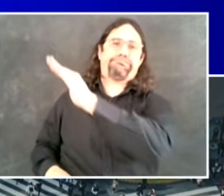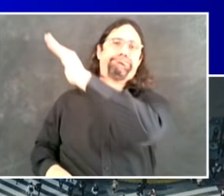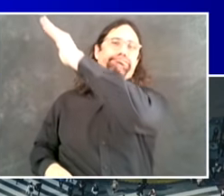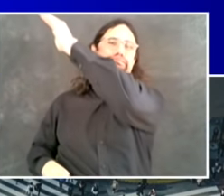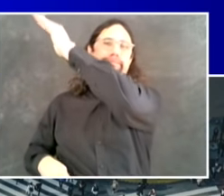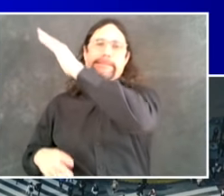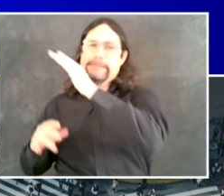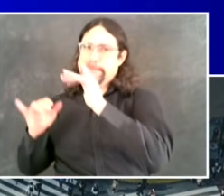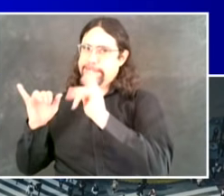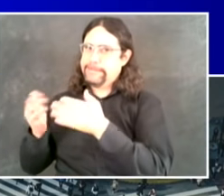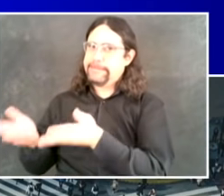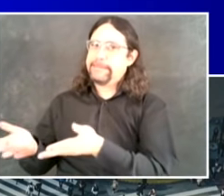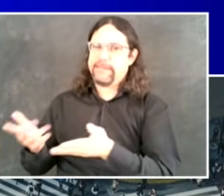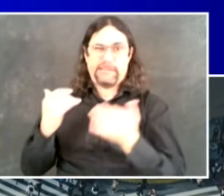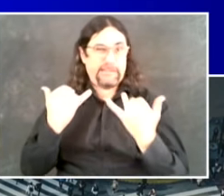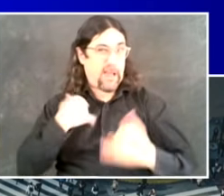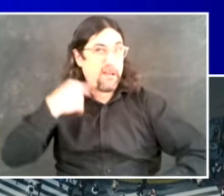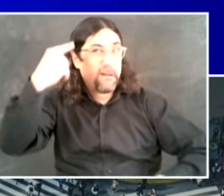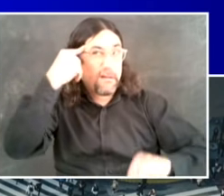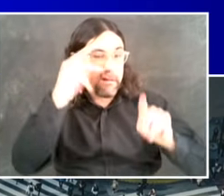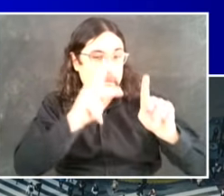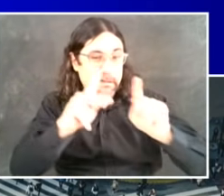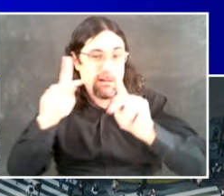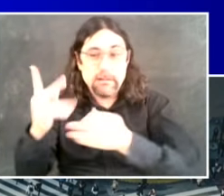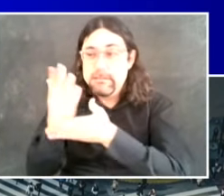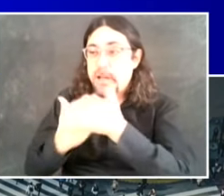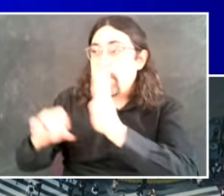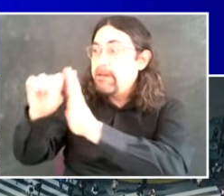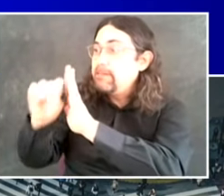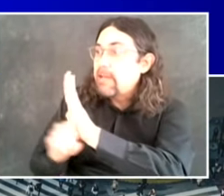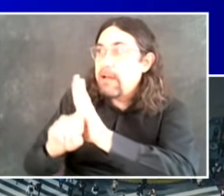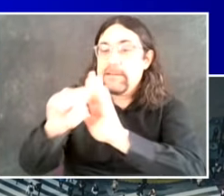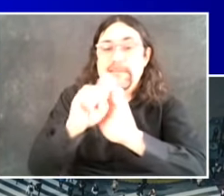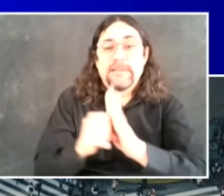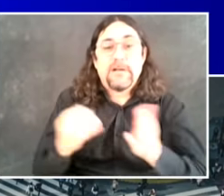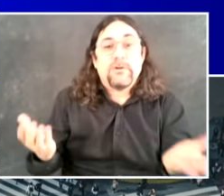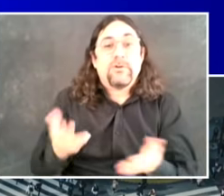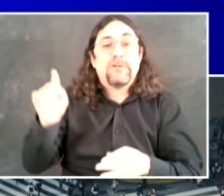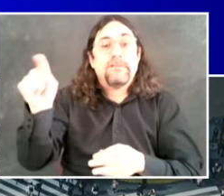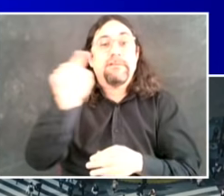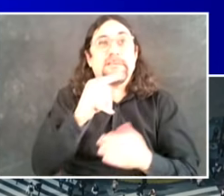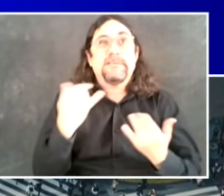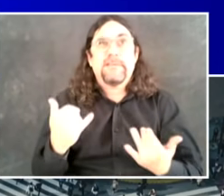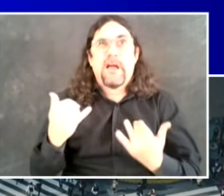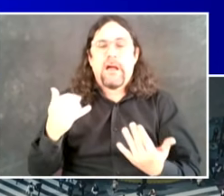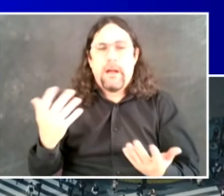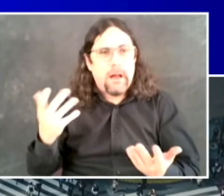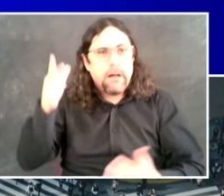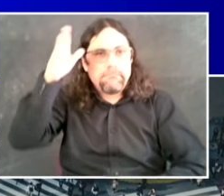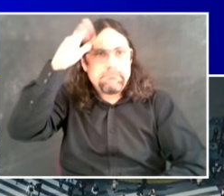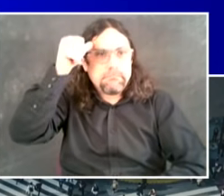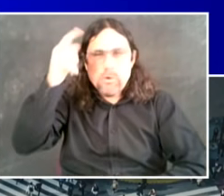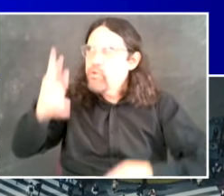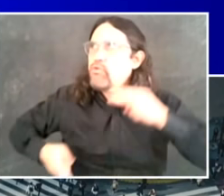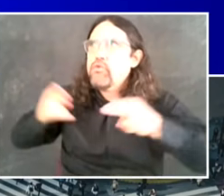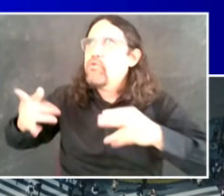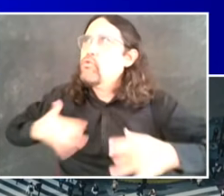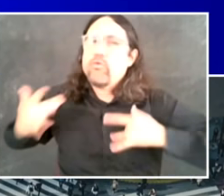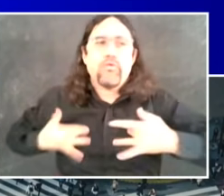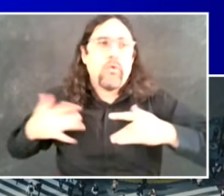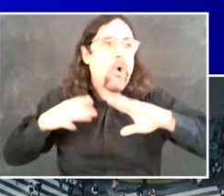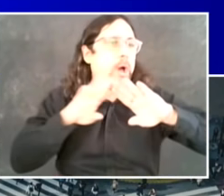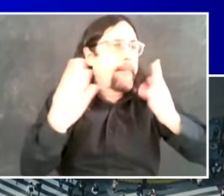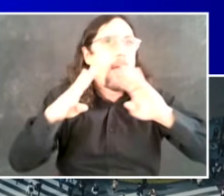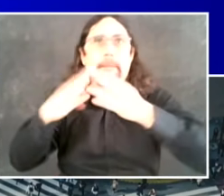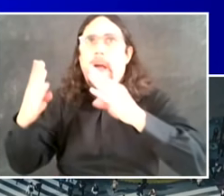horribly on the people of those states. In Japan, there is the example